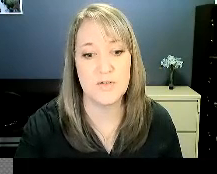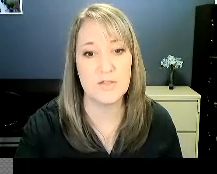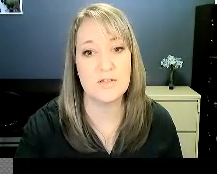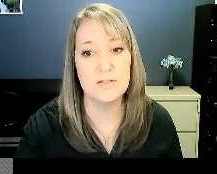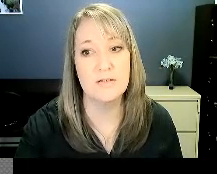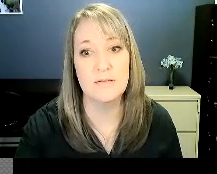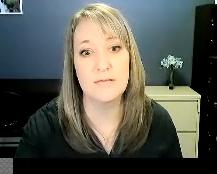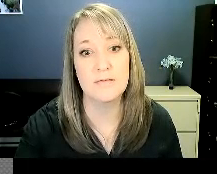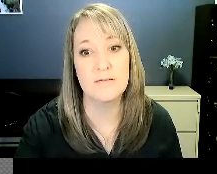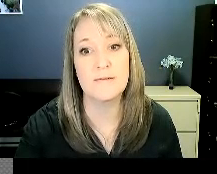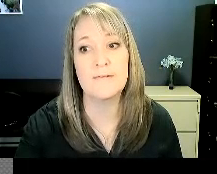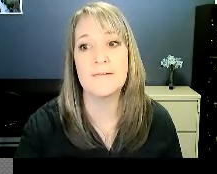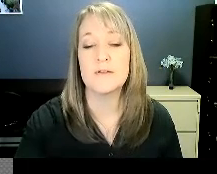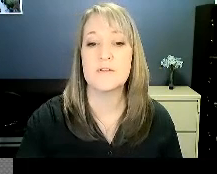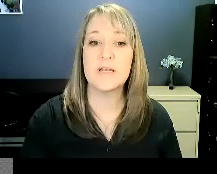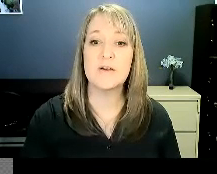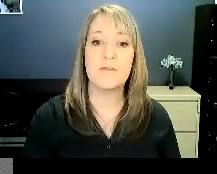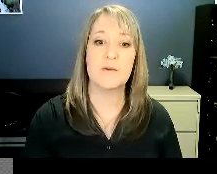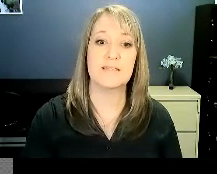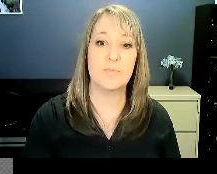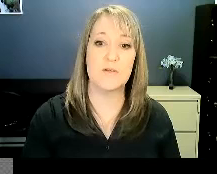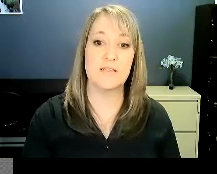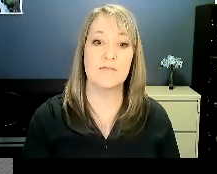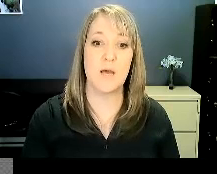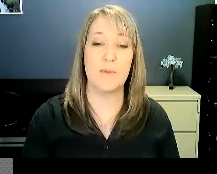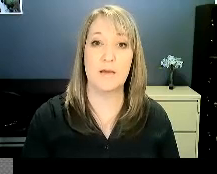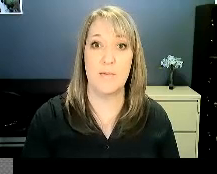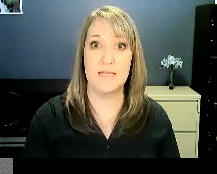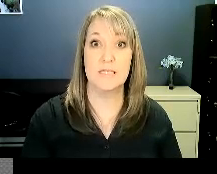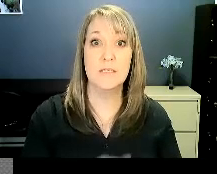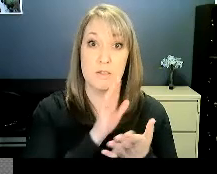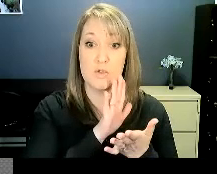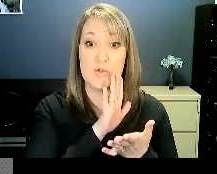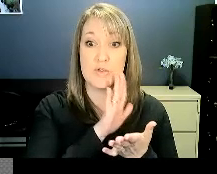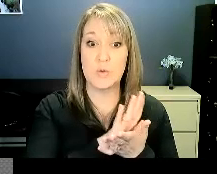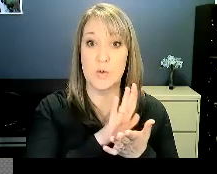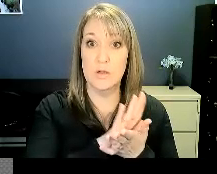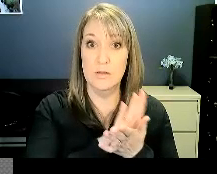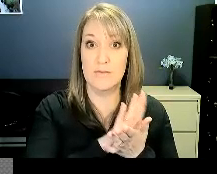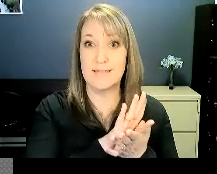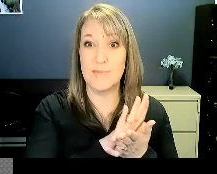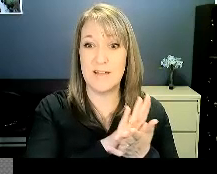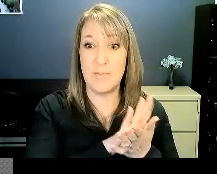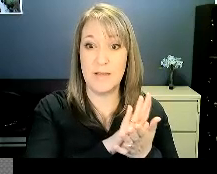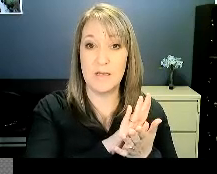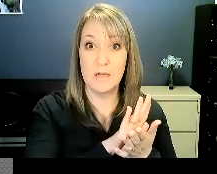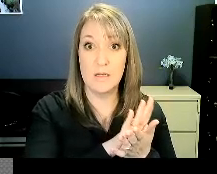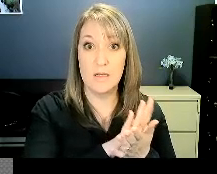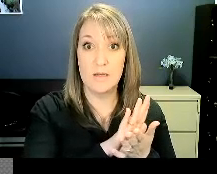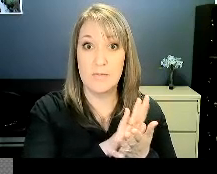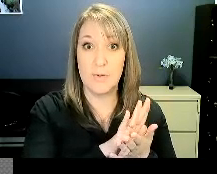sentence structures. So here are a few examples of topic comment. School, that's my